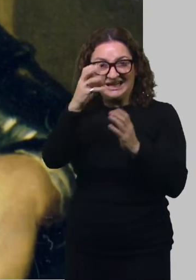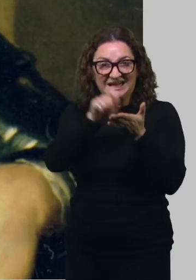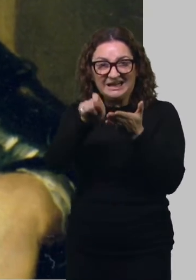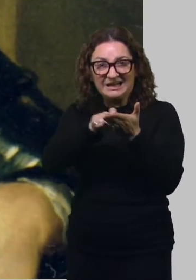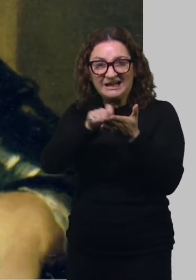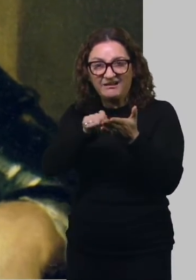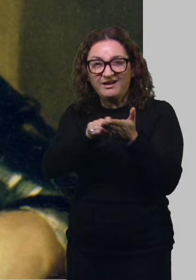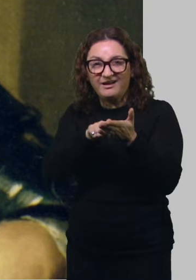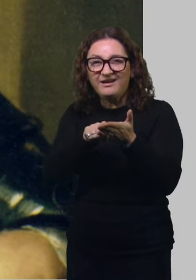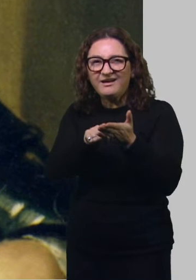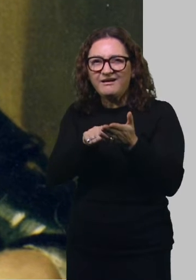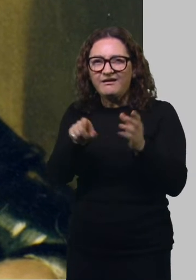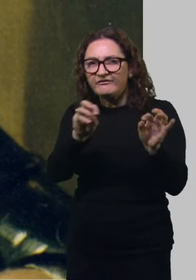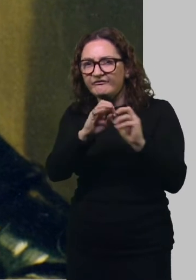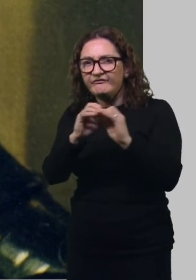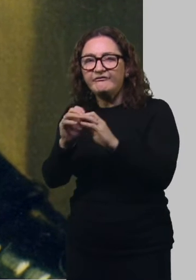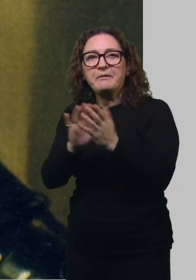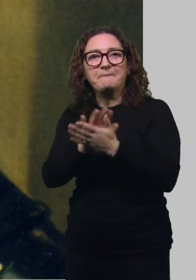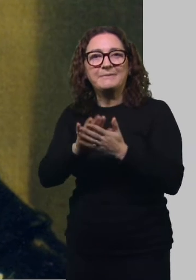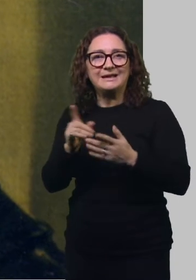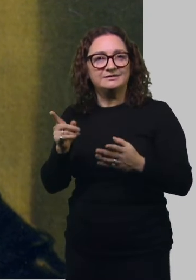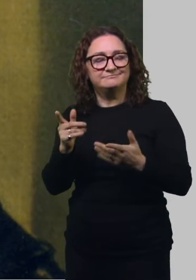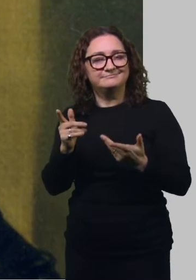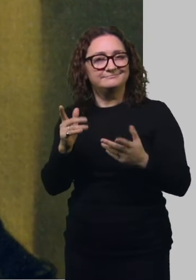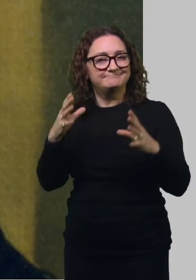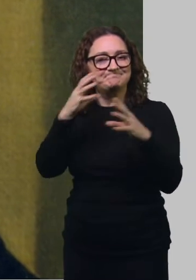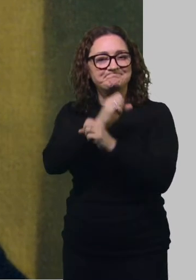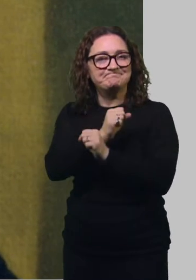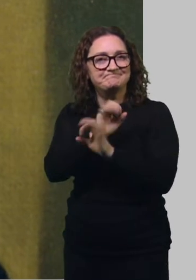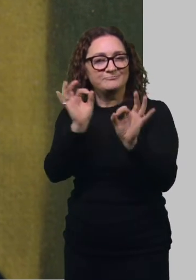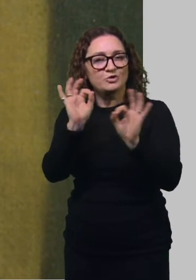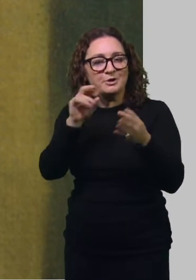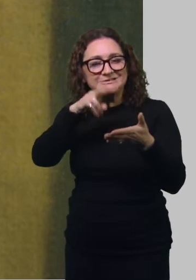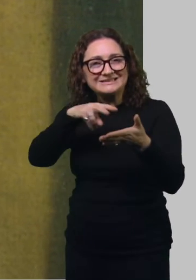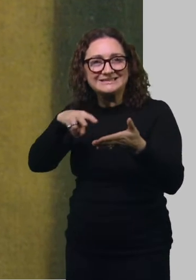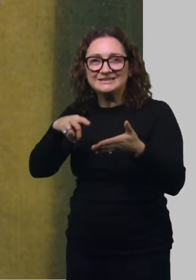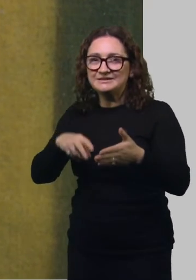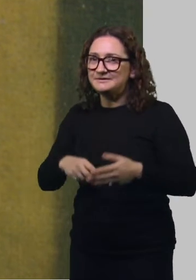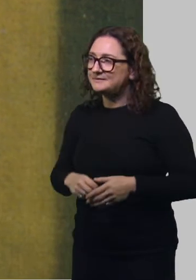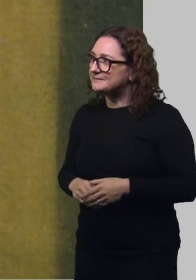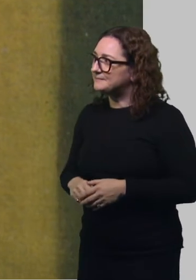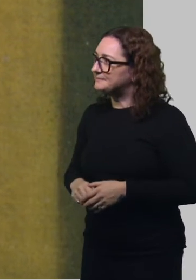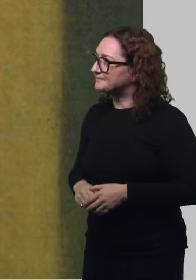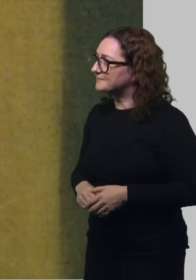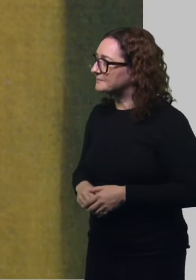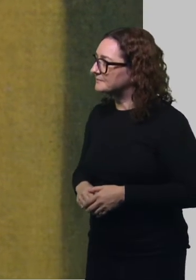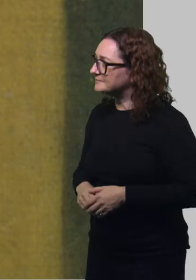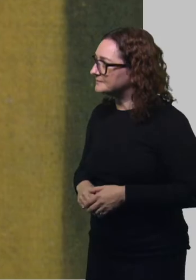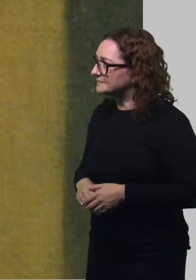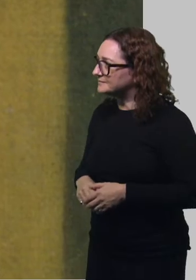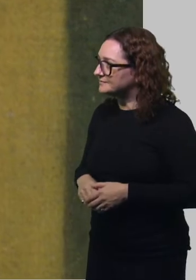by him. By changing or rearranging the letters in words, Charles hoped that the message was secret.